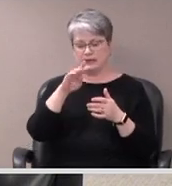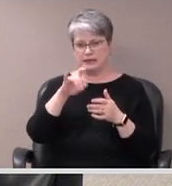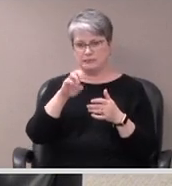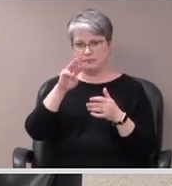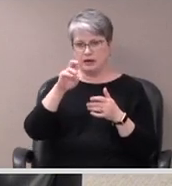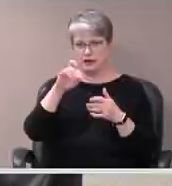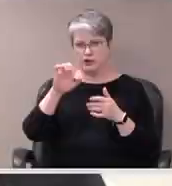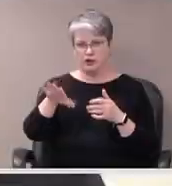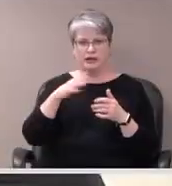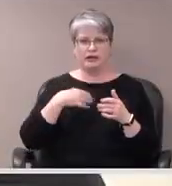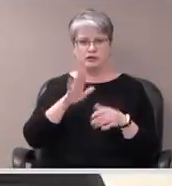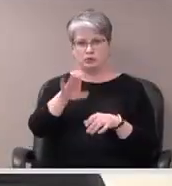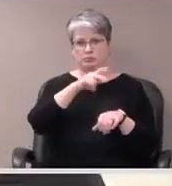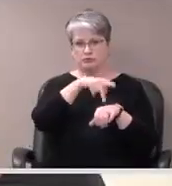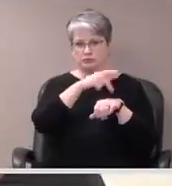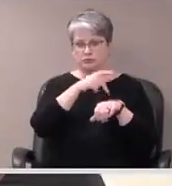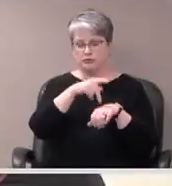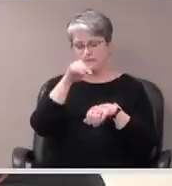Faith Stroud.